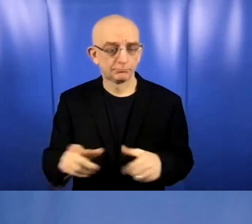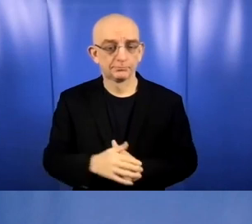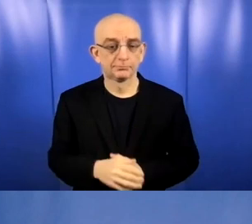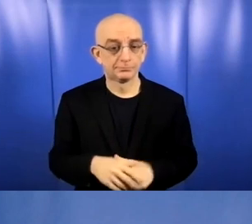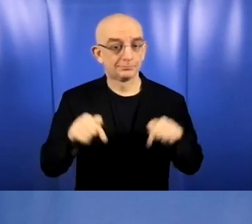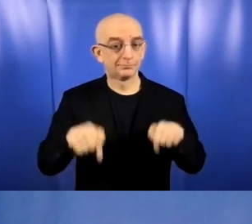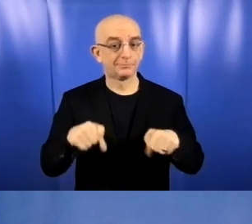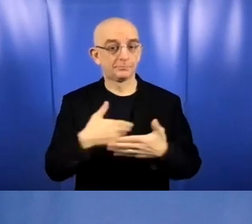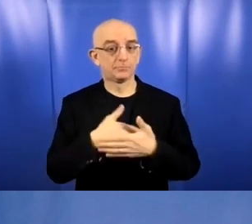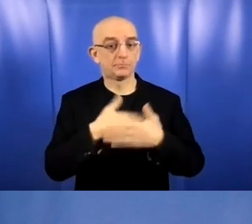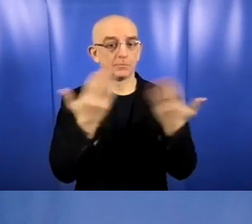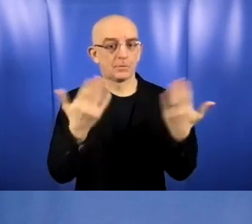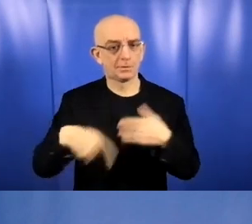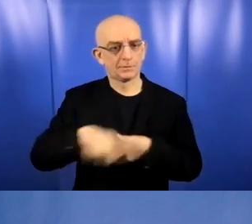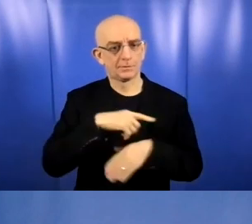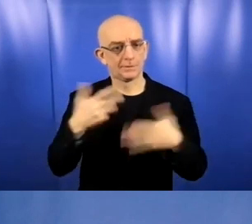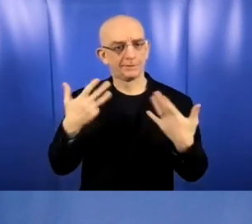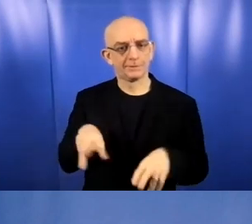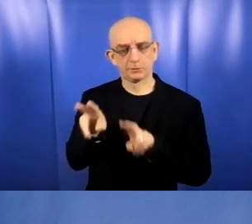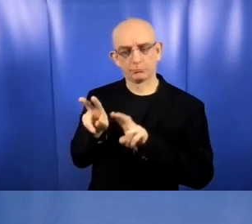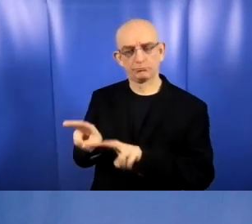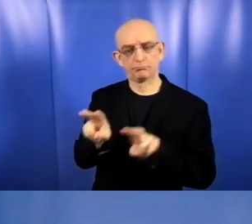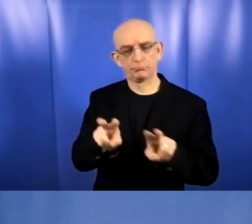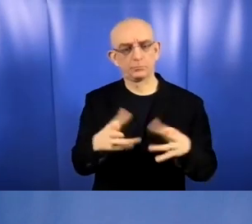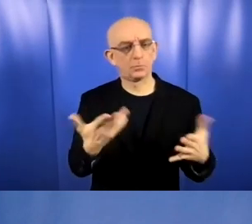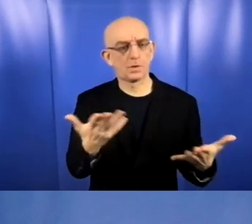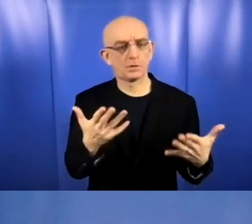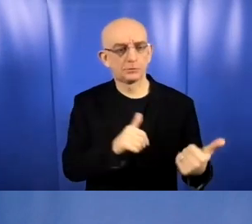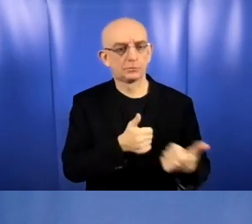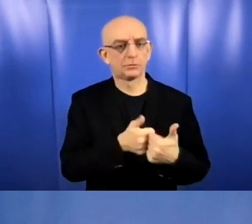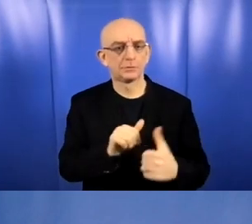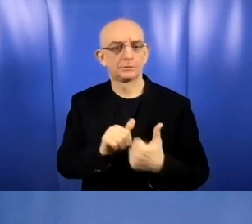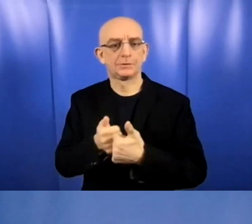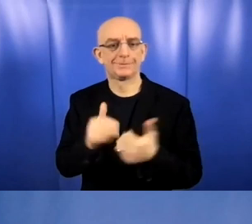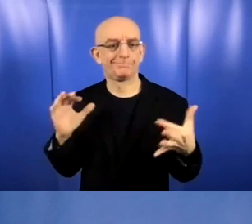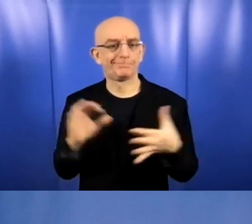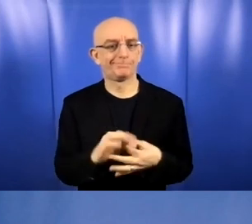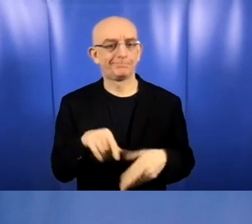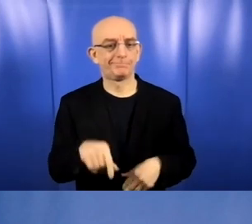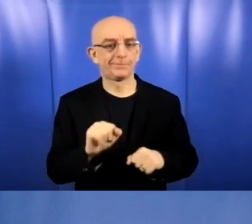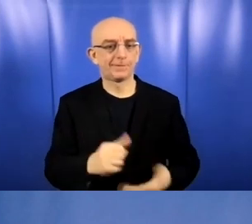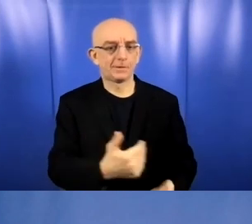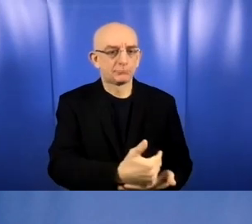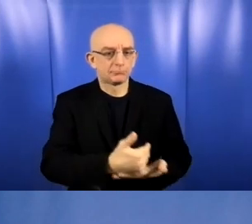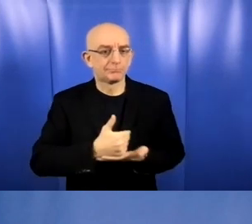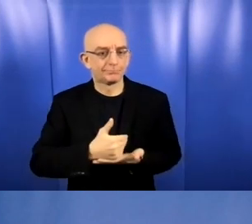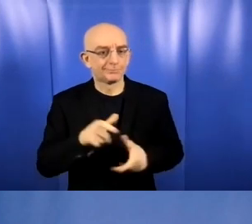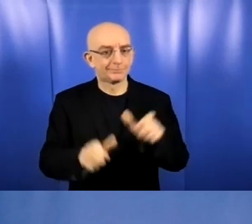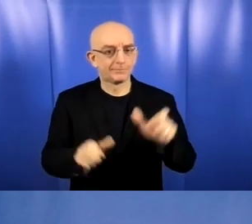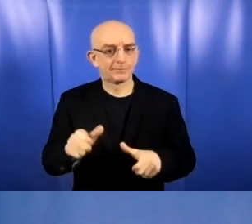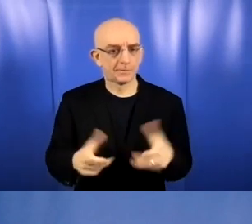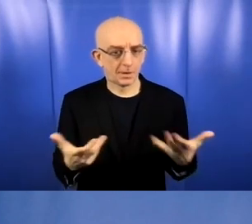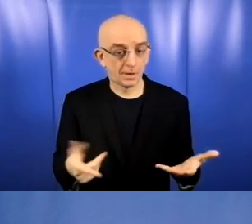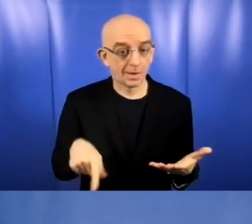this afternoon will be more of a chance to pull on different key themes that have come up related